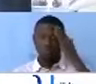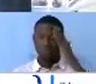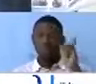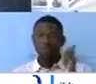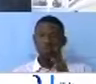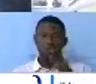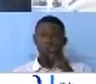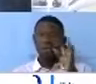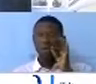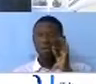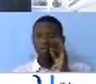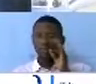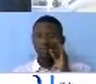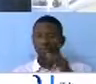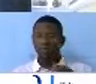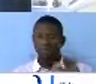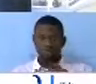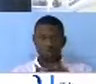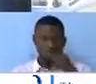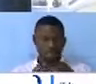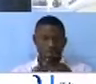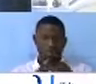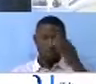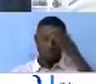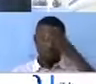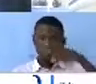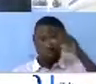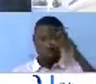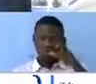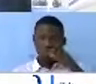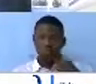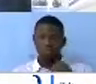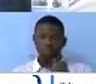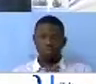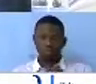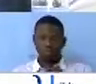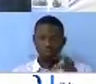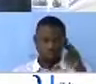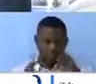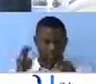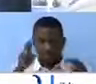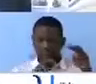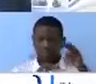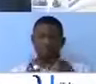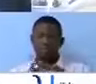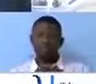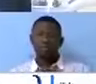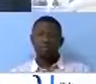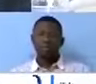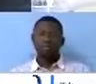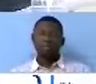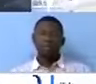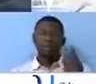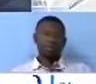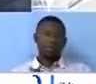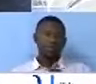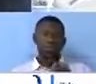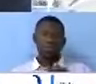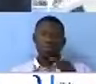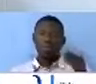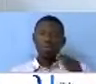that on that basis the commission would make some findings if there is no subsequent other